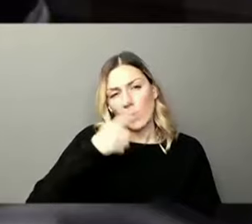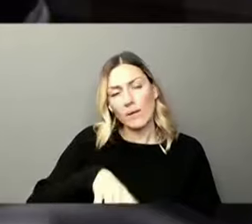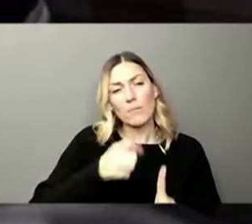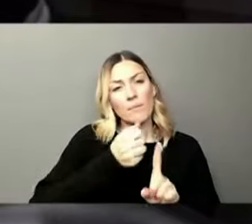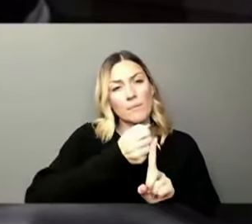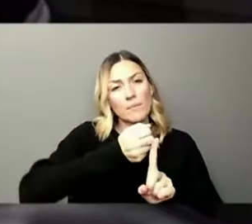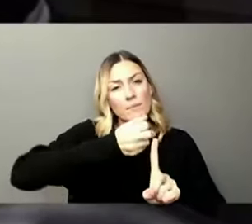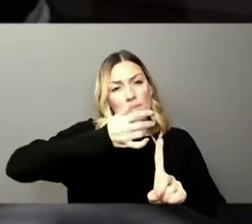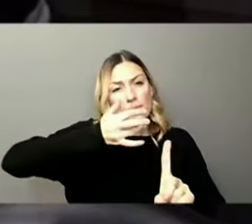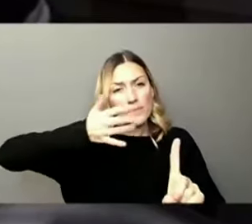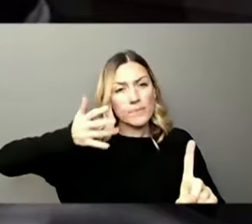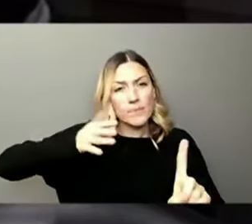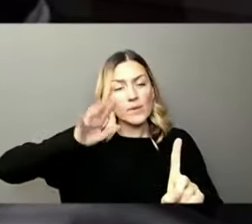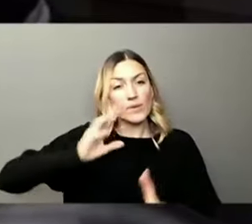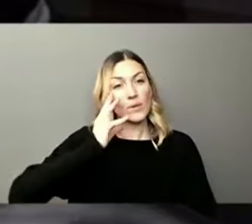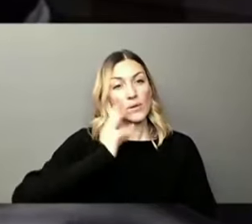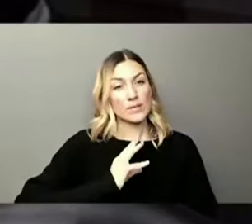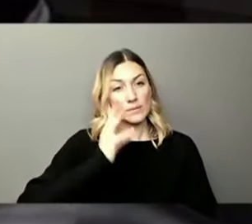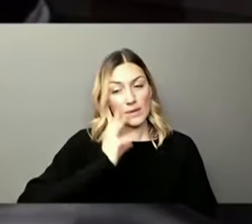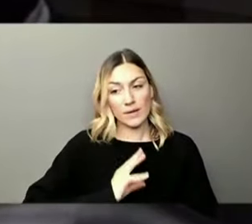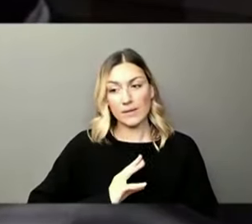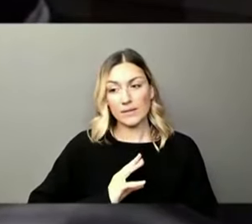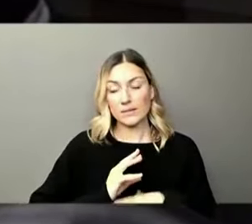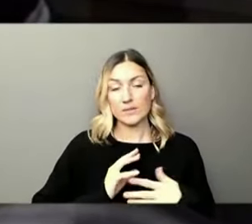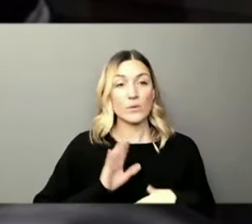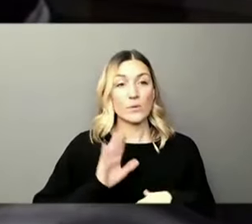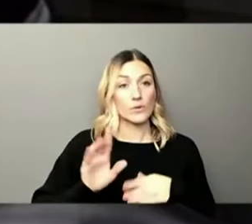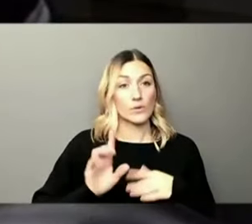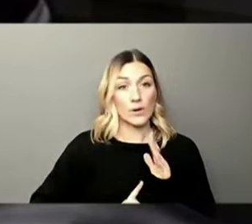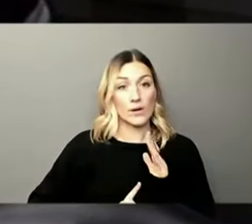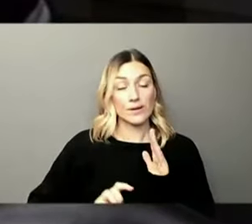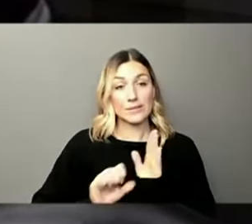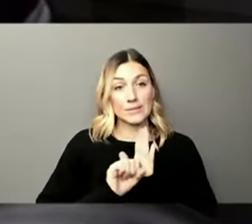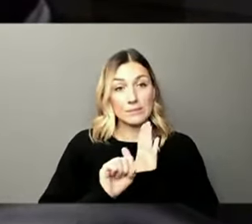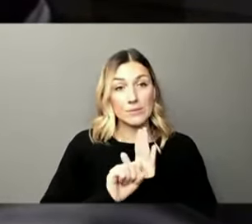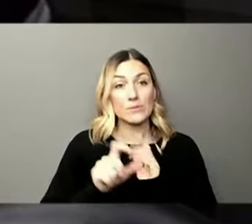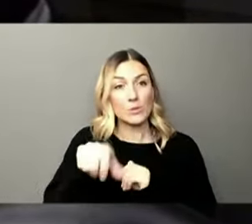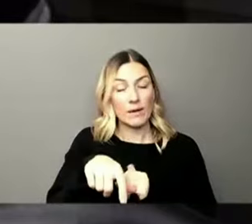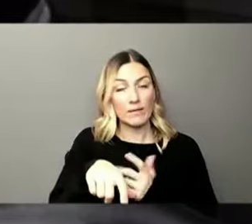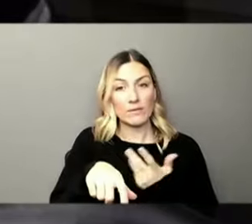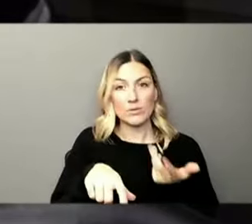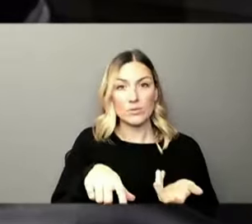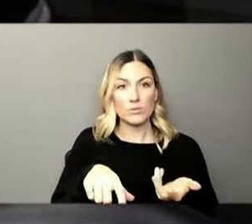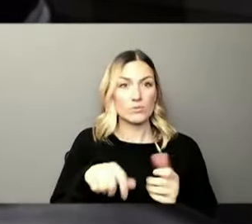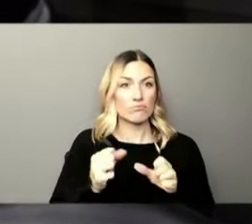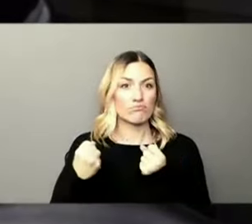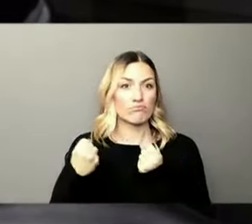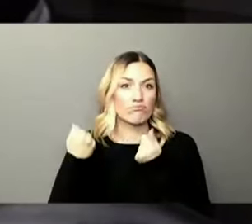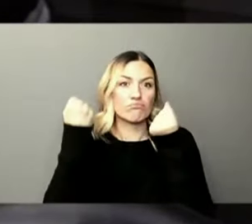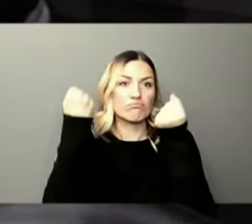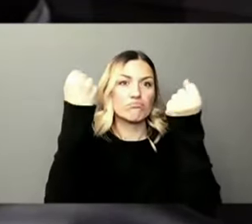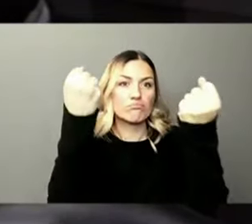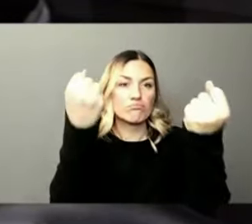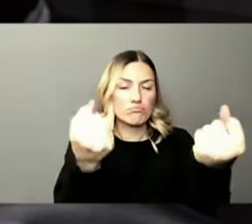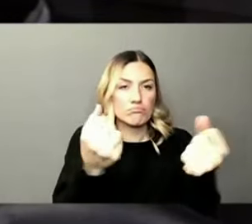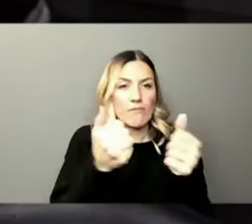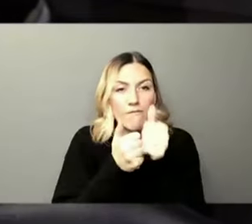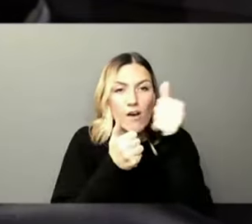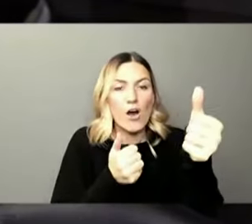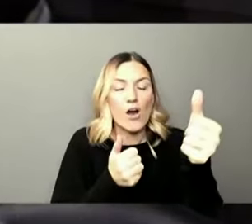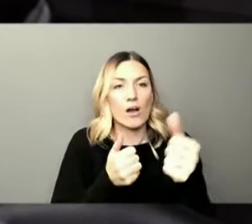it been like for you with the symptoms you have to make long trips for your care?